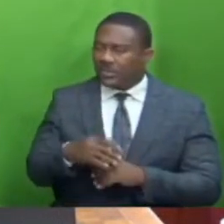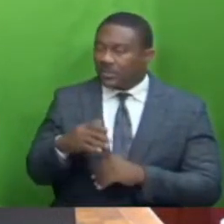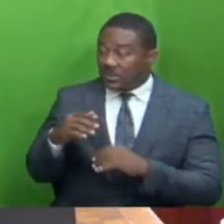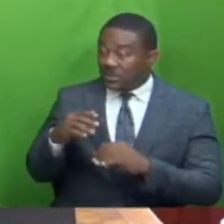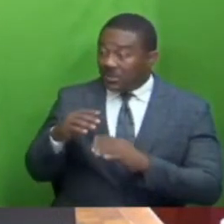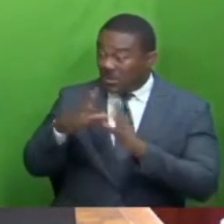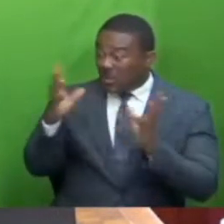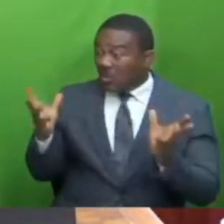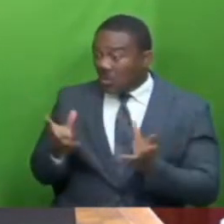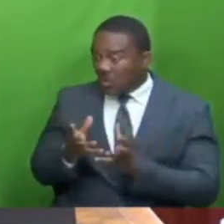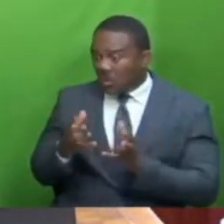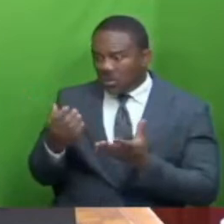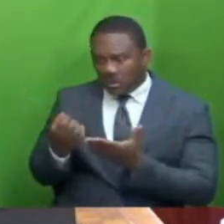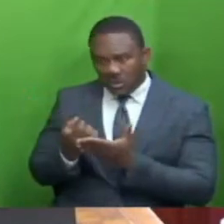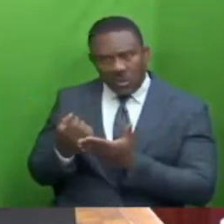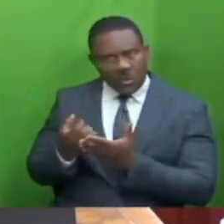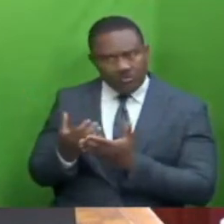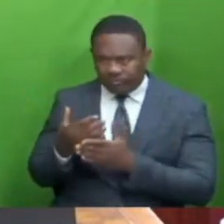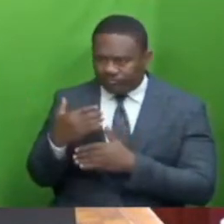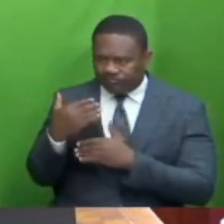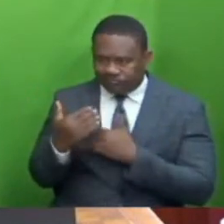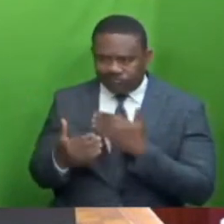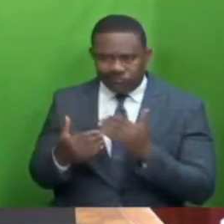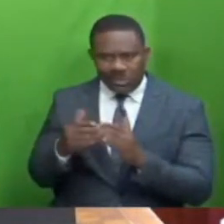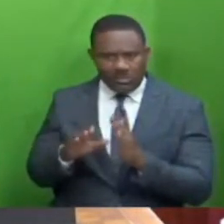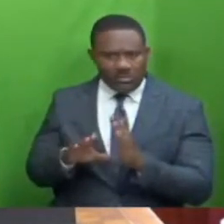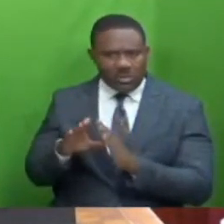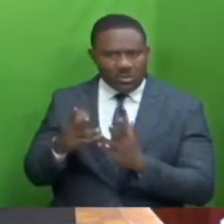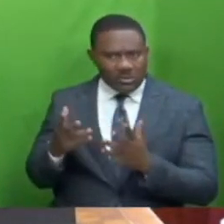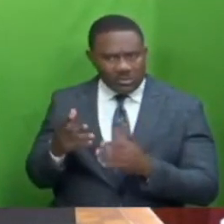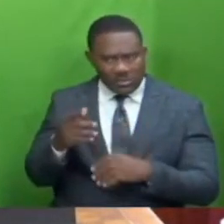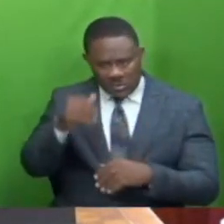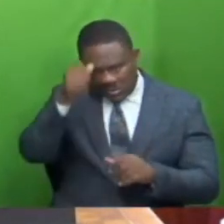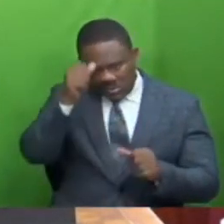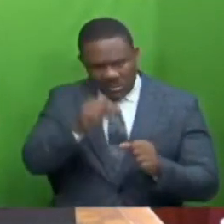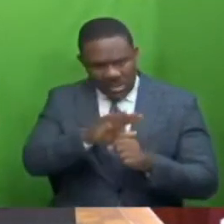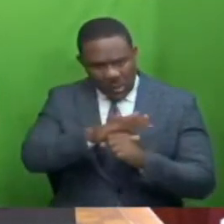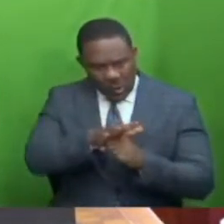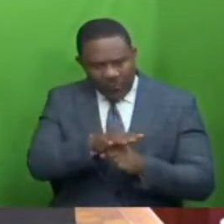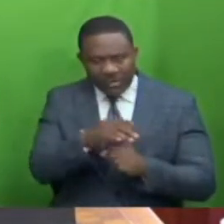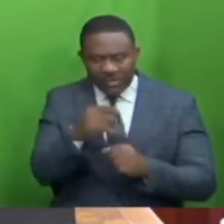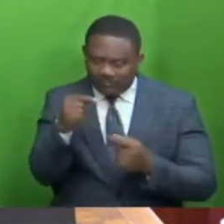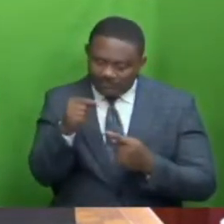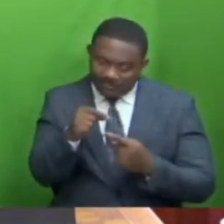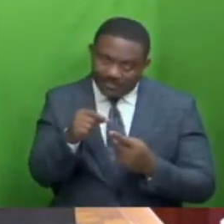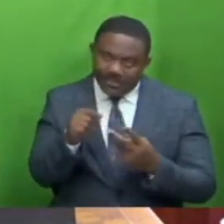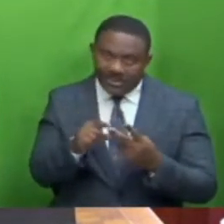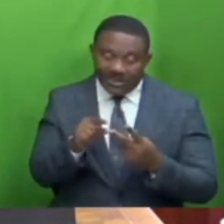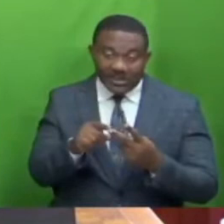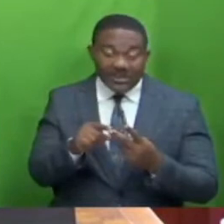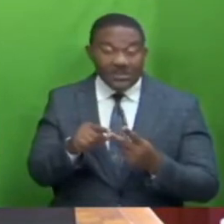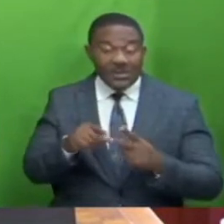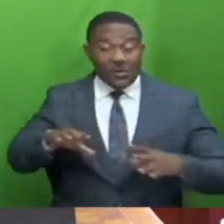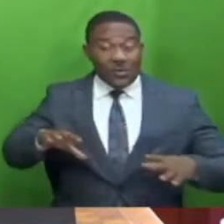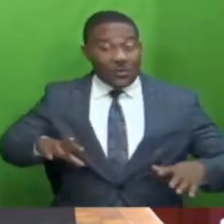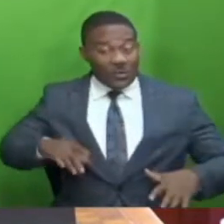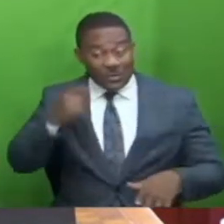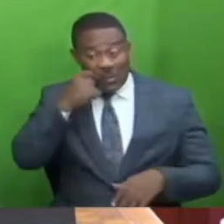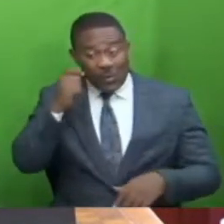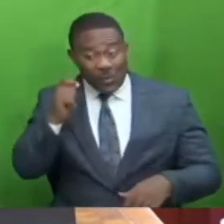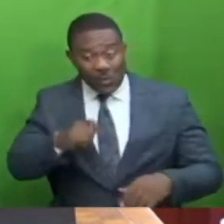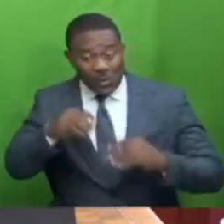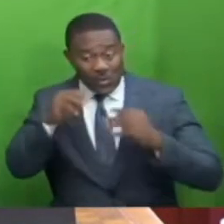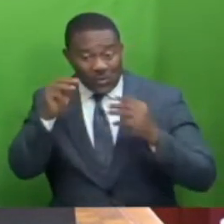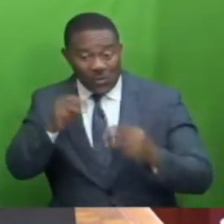patchy recovery phase following the shocks, including those from the COVID-19 pandemic and the Russia-Ukraine war. It is within